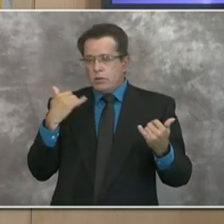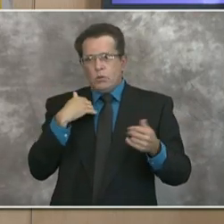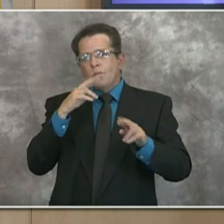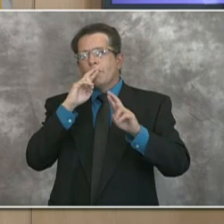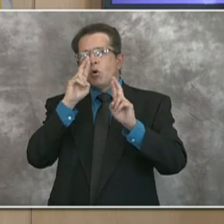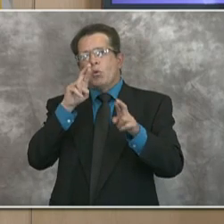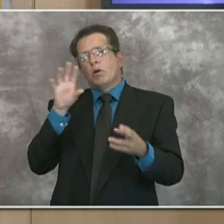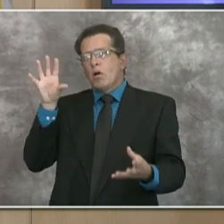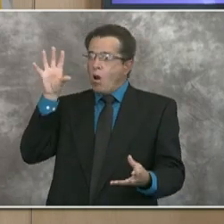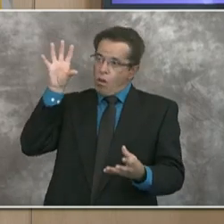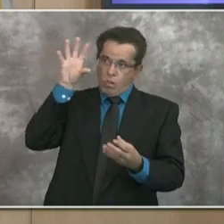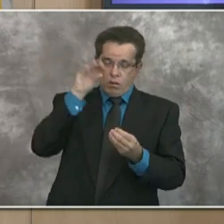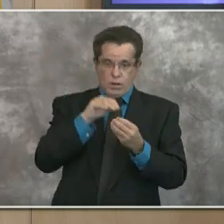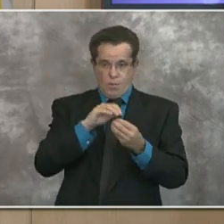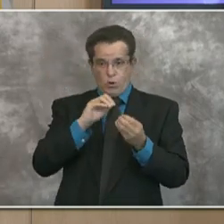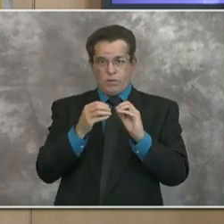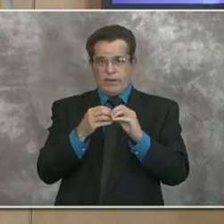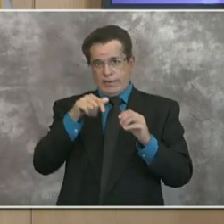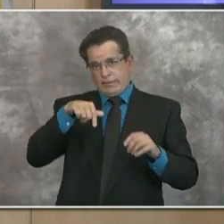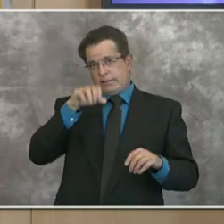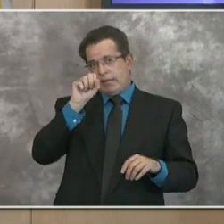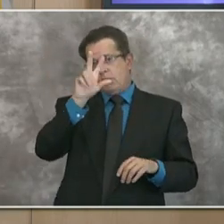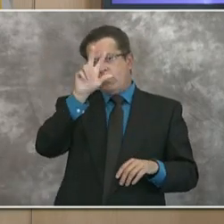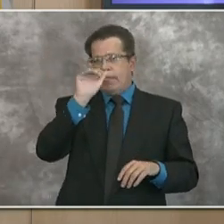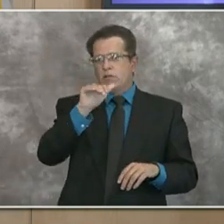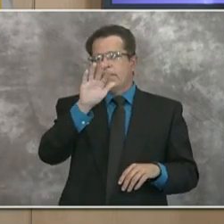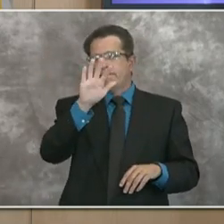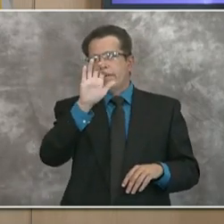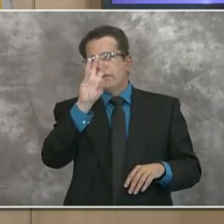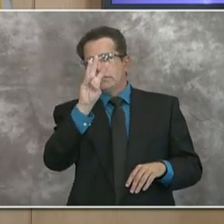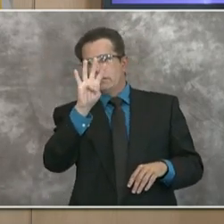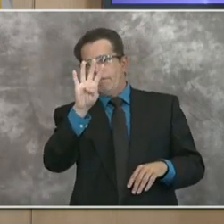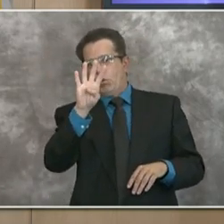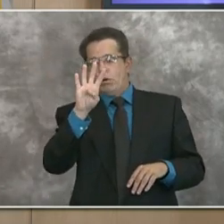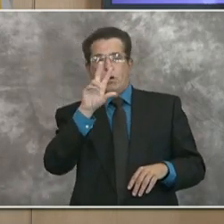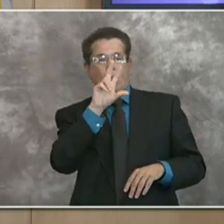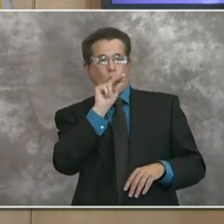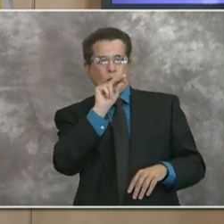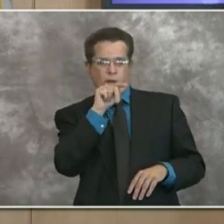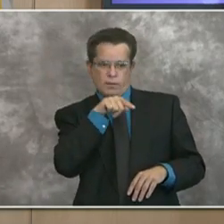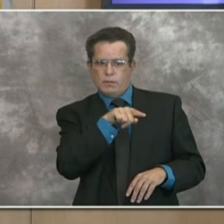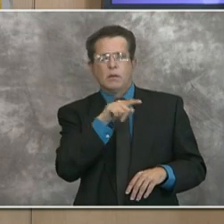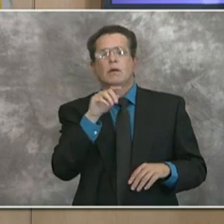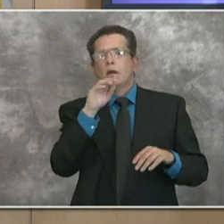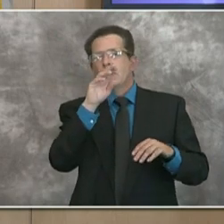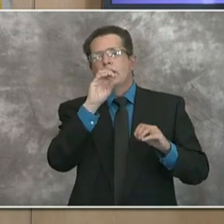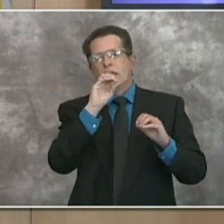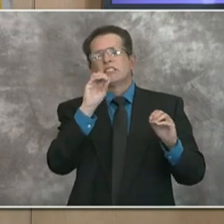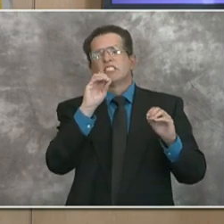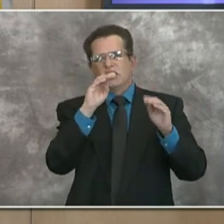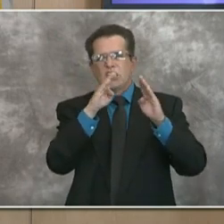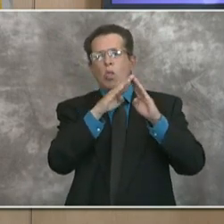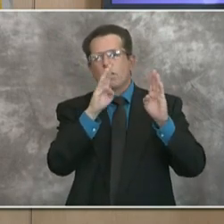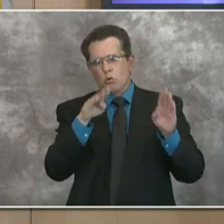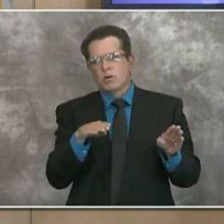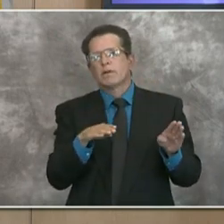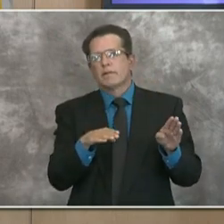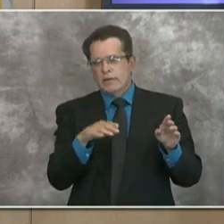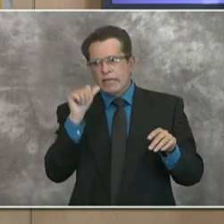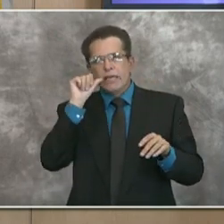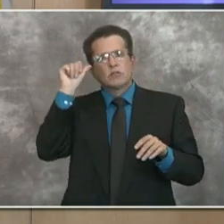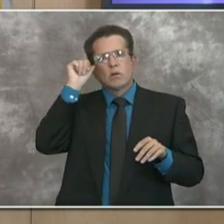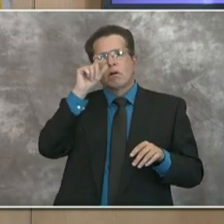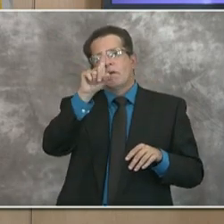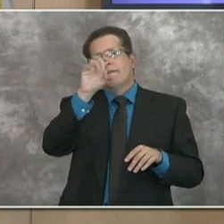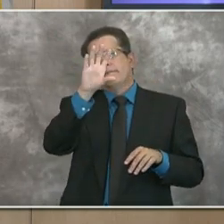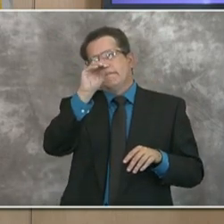total number of cases in San Diego County, 3,564, 30 of them are unsheltered. Yesterday, 160